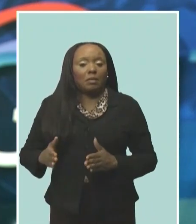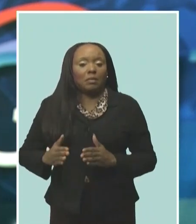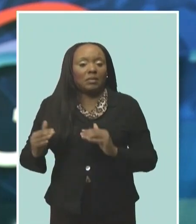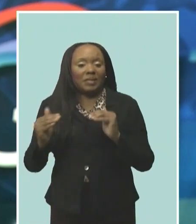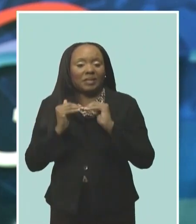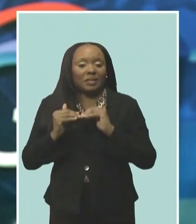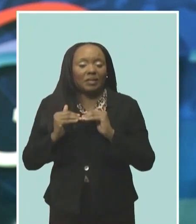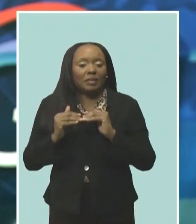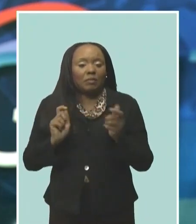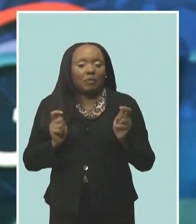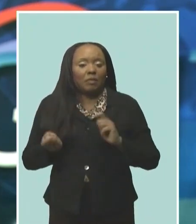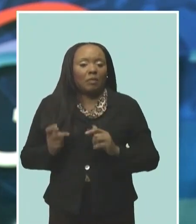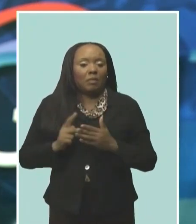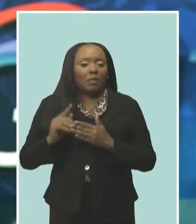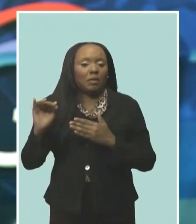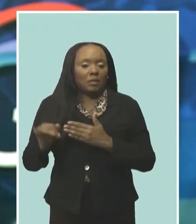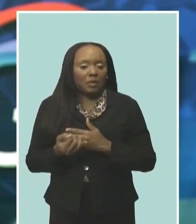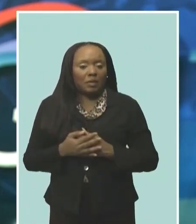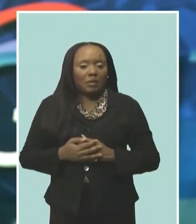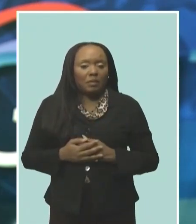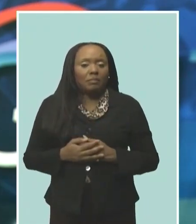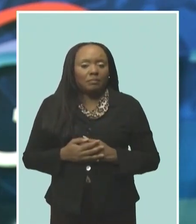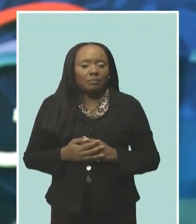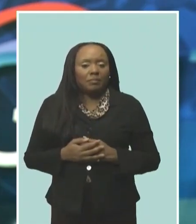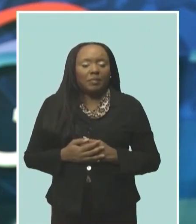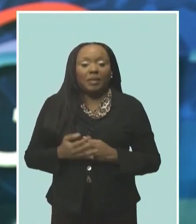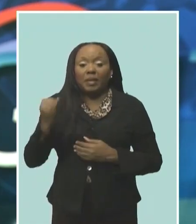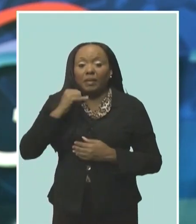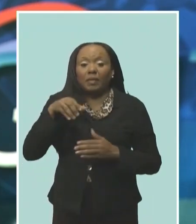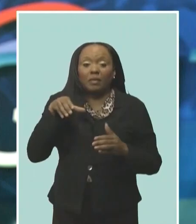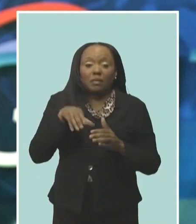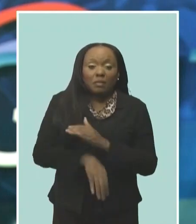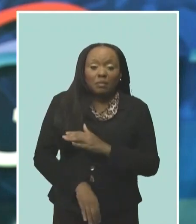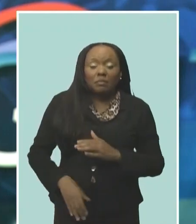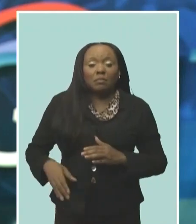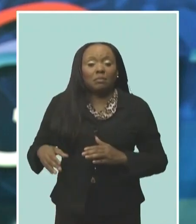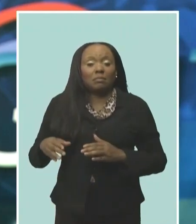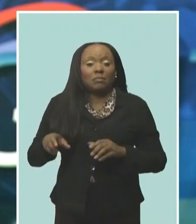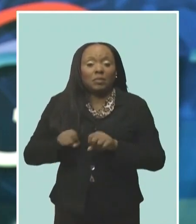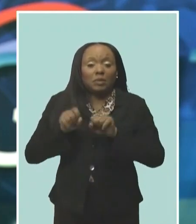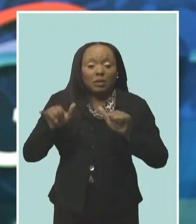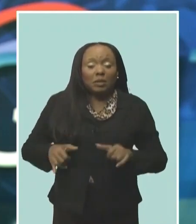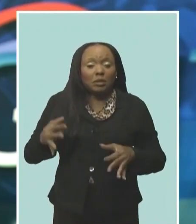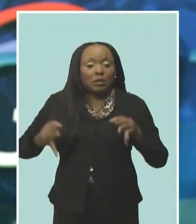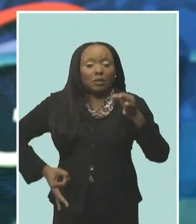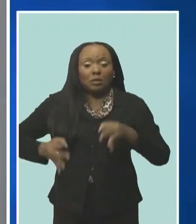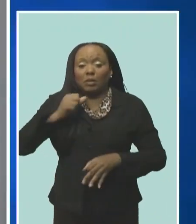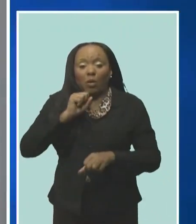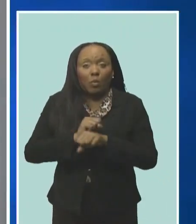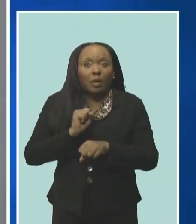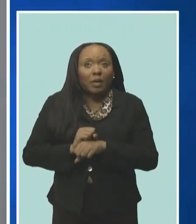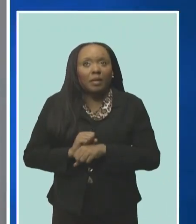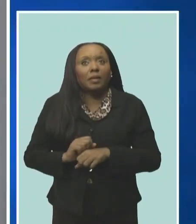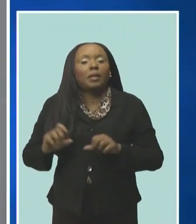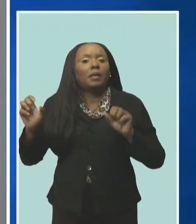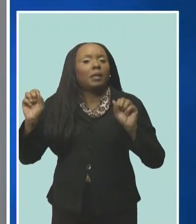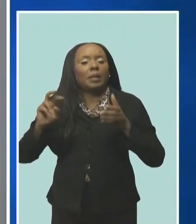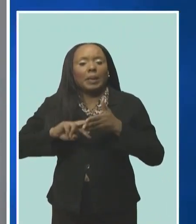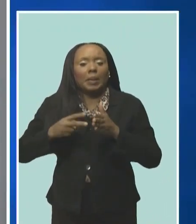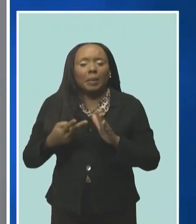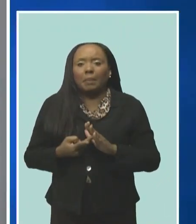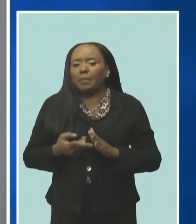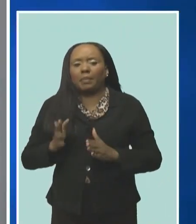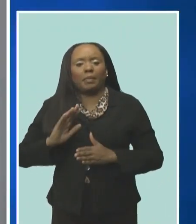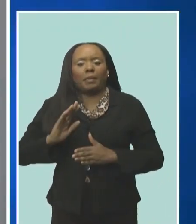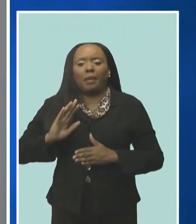criminal justice system can rapidly become ineffective. We've now increased the size of